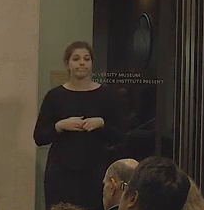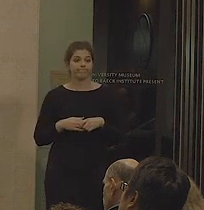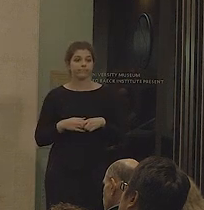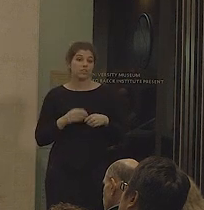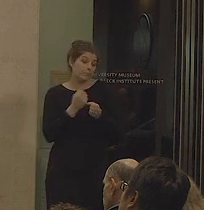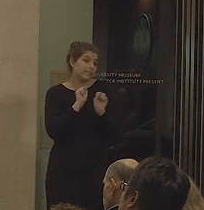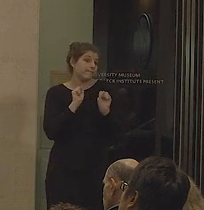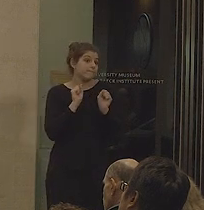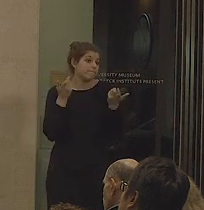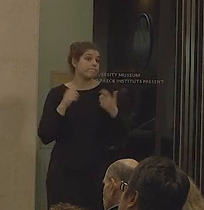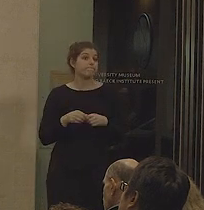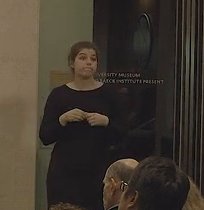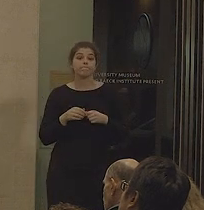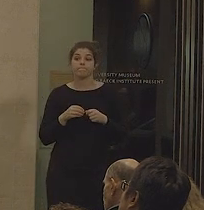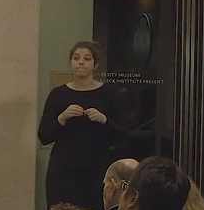and to be safe.